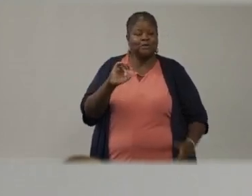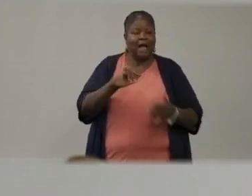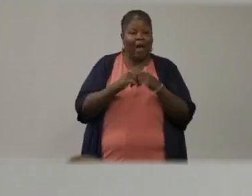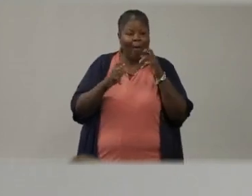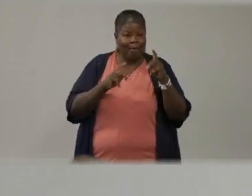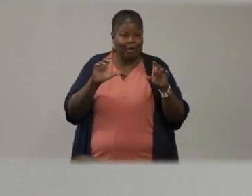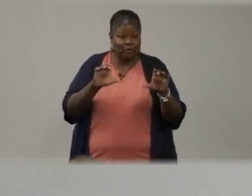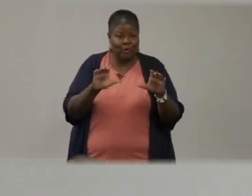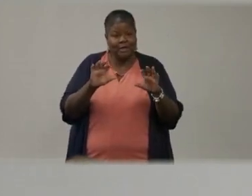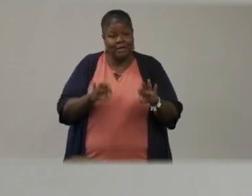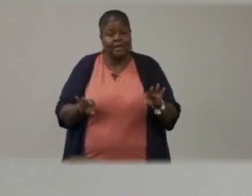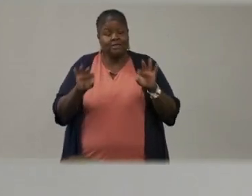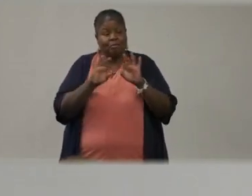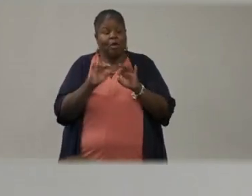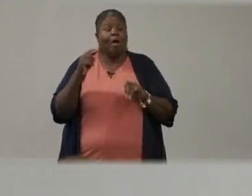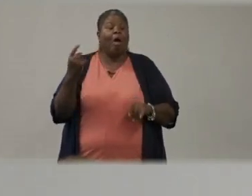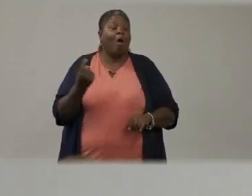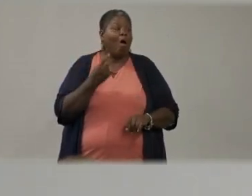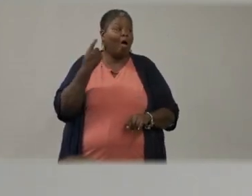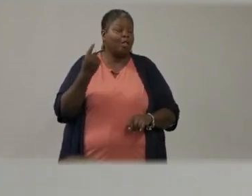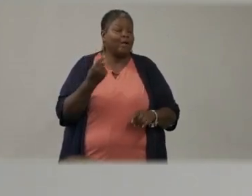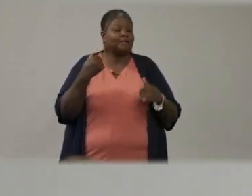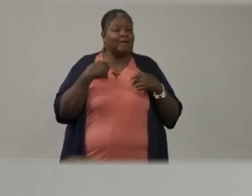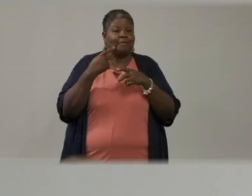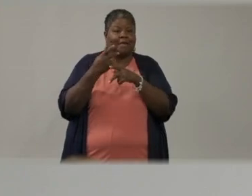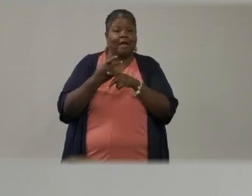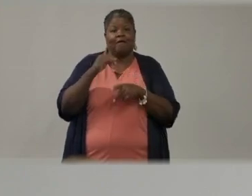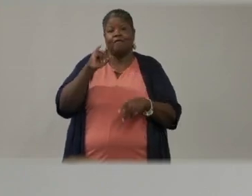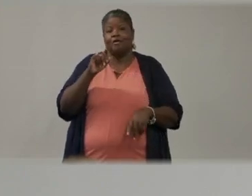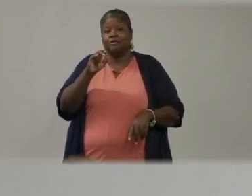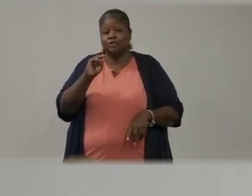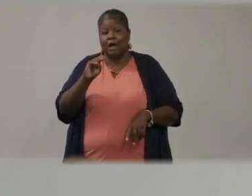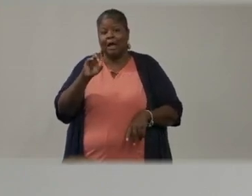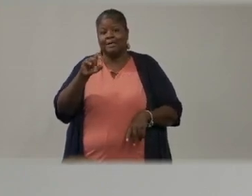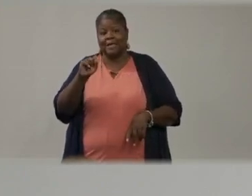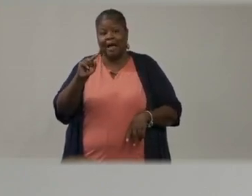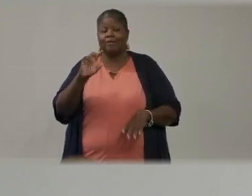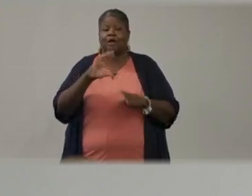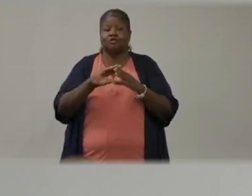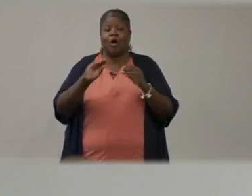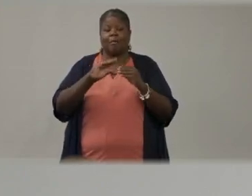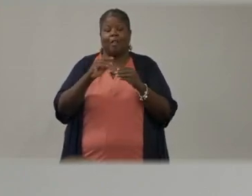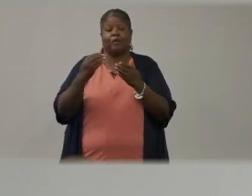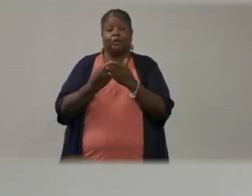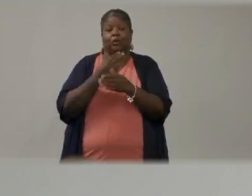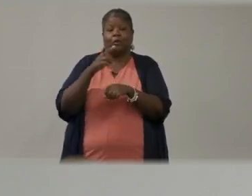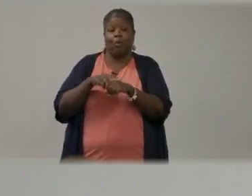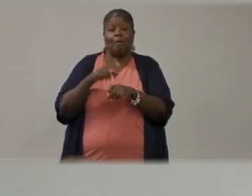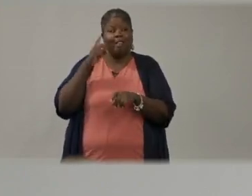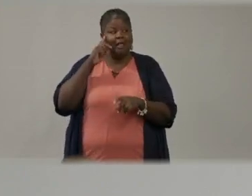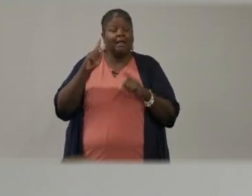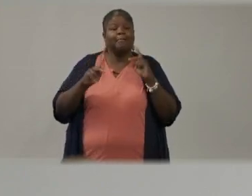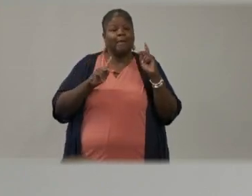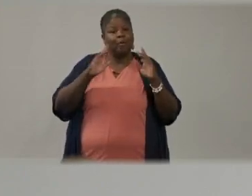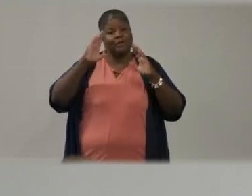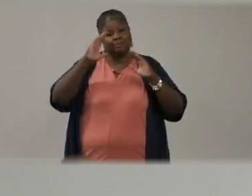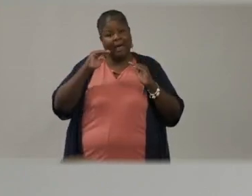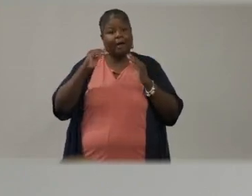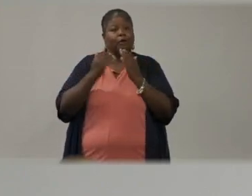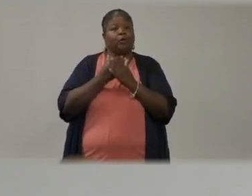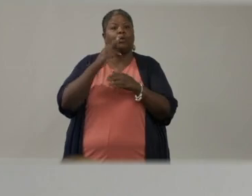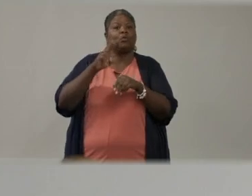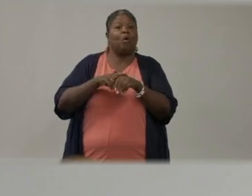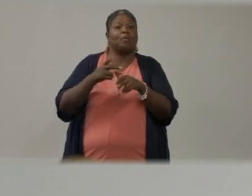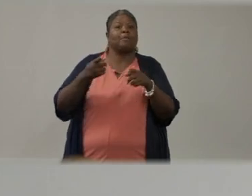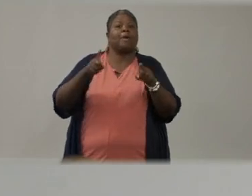very important. And, I always have to be careful, John Scott, when I start talking about the new norm, because I think people are going to expect another norm to pop up